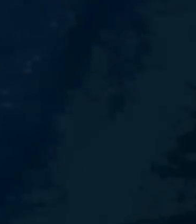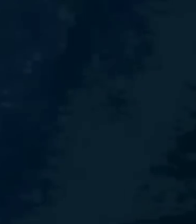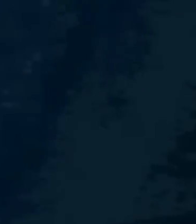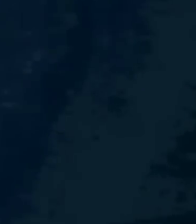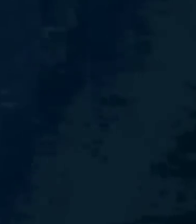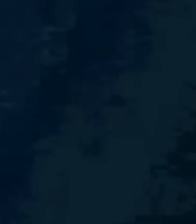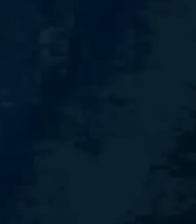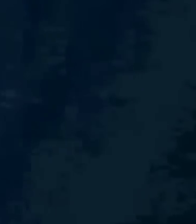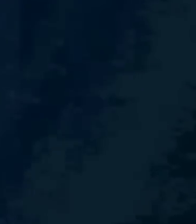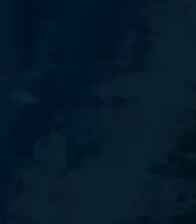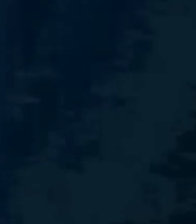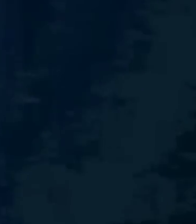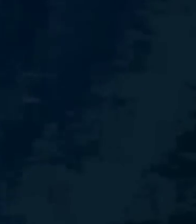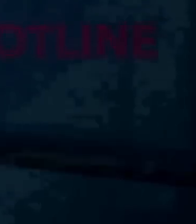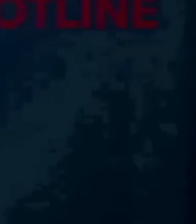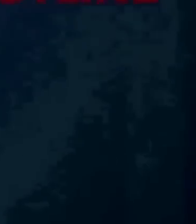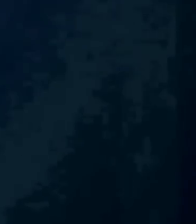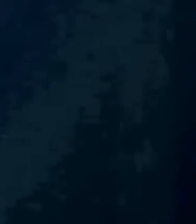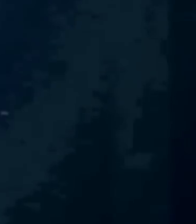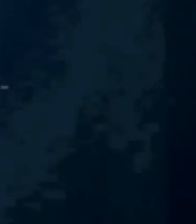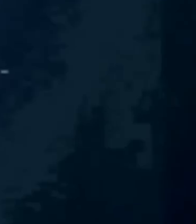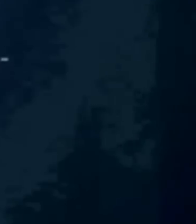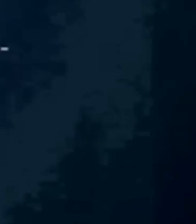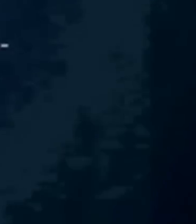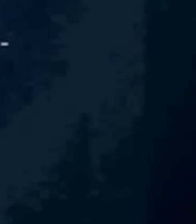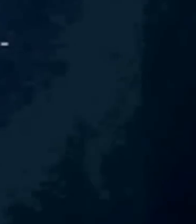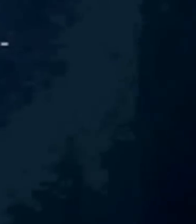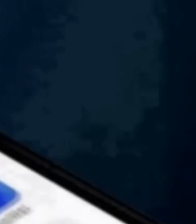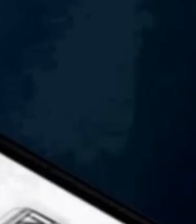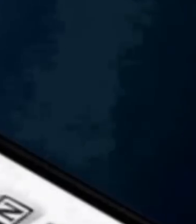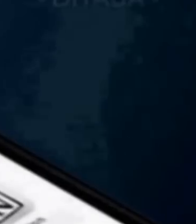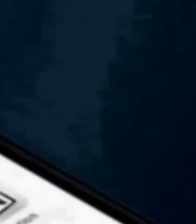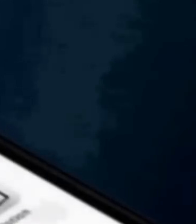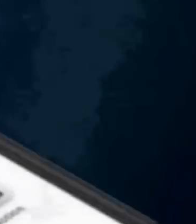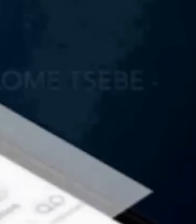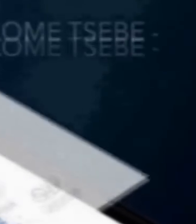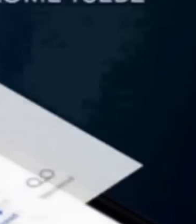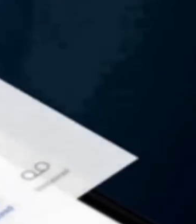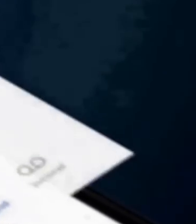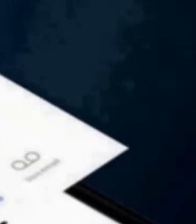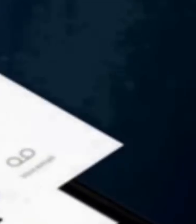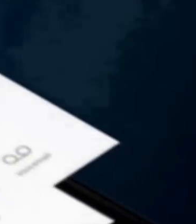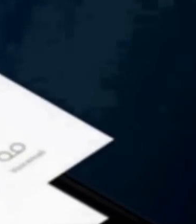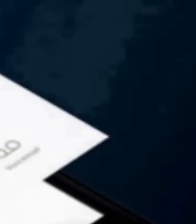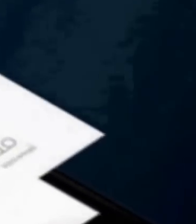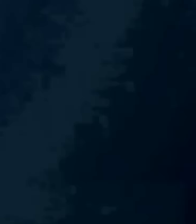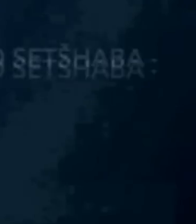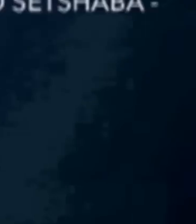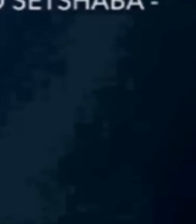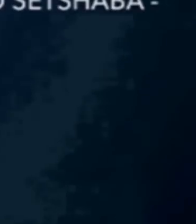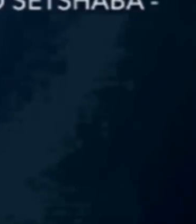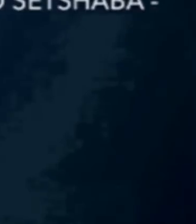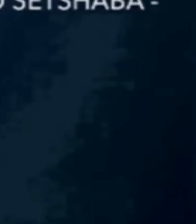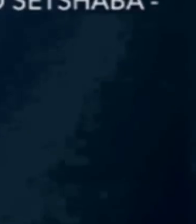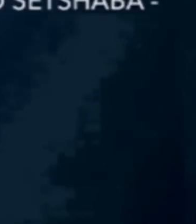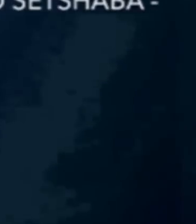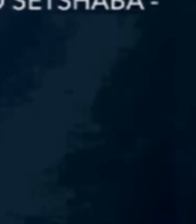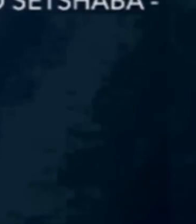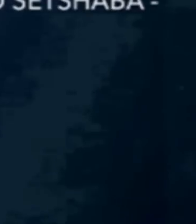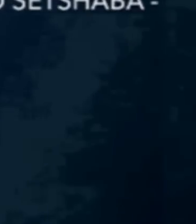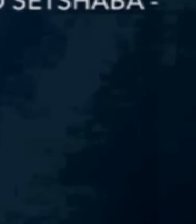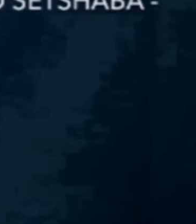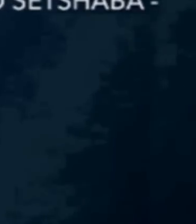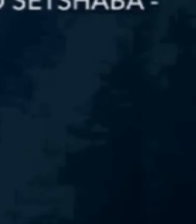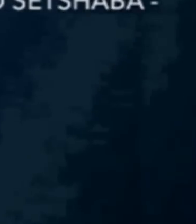Ikgokaganye le SABC News ge e le gore le na le ditaba tšeo le naganang gore di kgatlhegelong ya setšhaba le nyaka go ruluma tsebe goba le na le